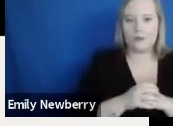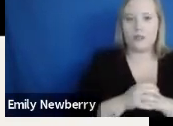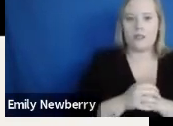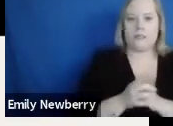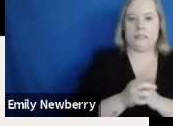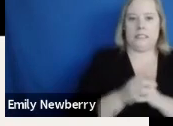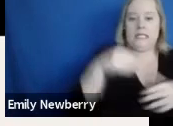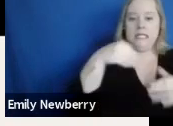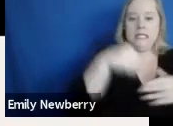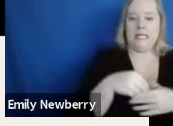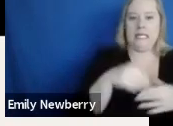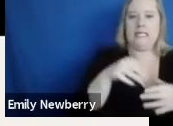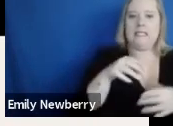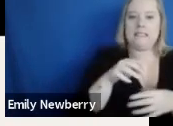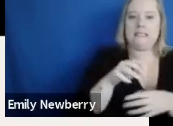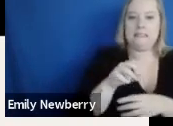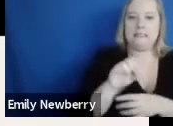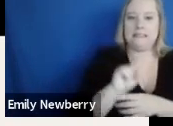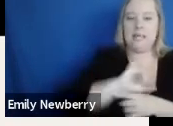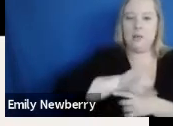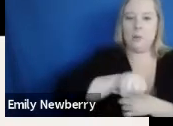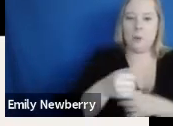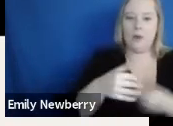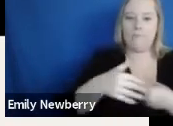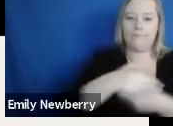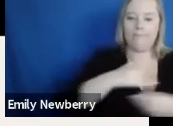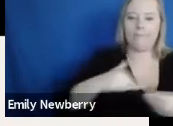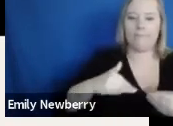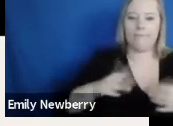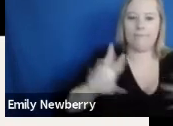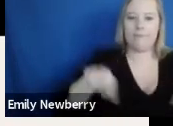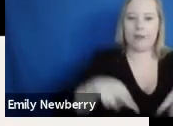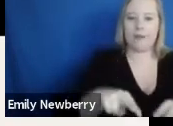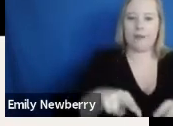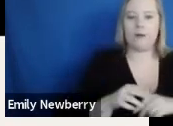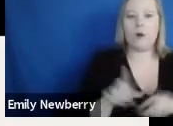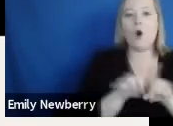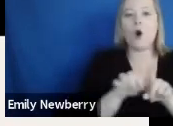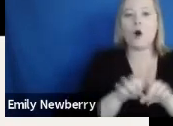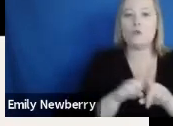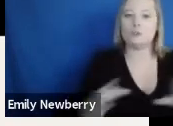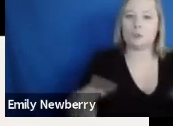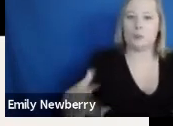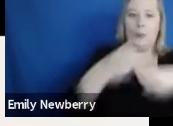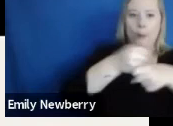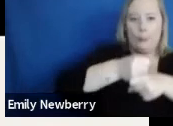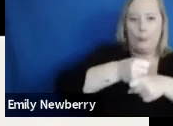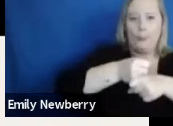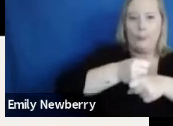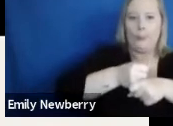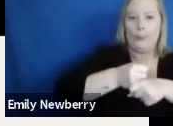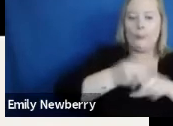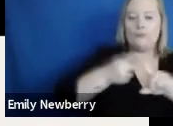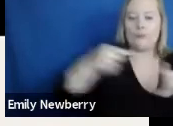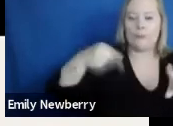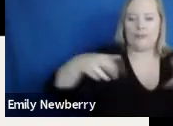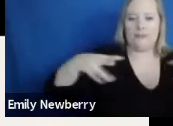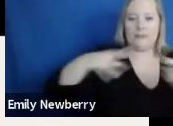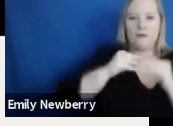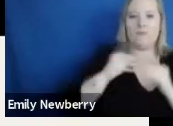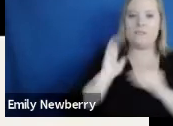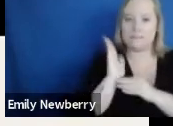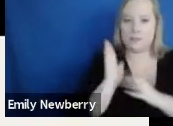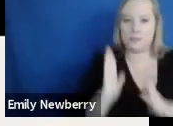Valley, as well as flash talks from our conference speakers throughout this webinar series. So we encourage you